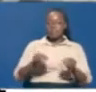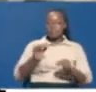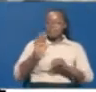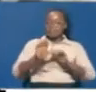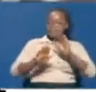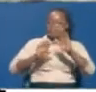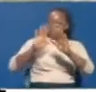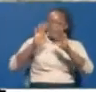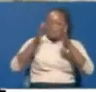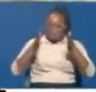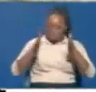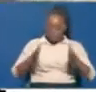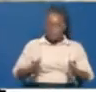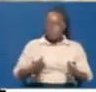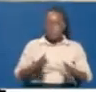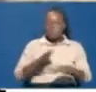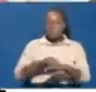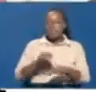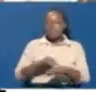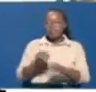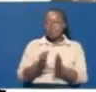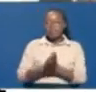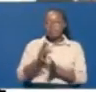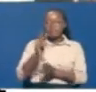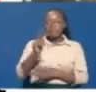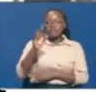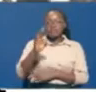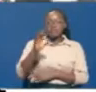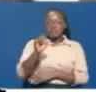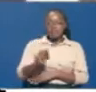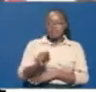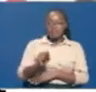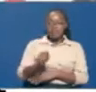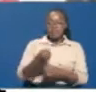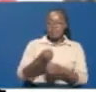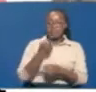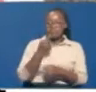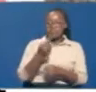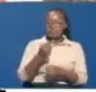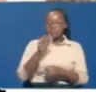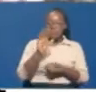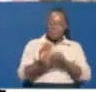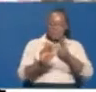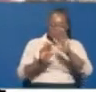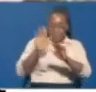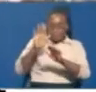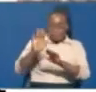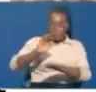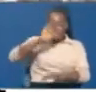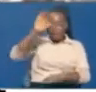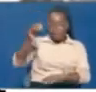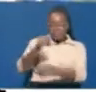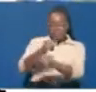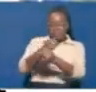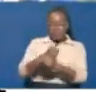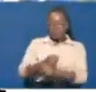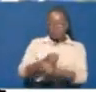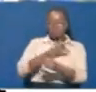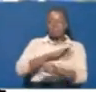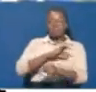milima alitoa wito kwa shirika la misitu la KFS kuhakikisha kuwa milima hiyo inahifadhiwa kwa manufaa ya nchi